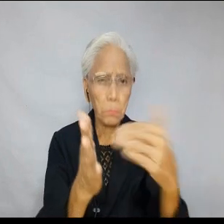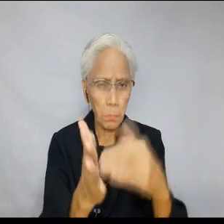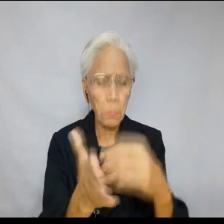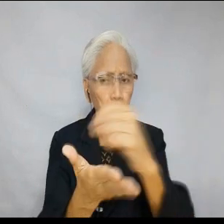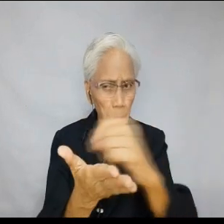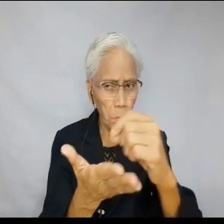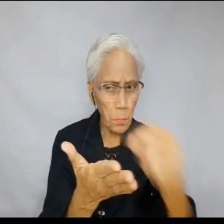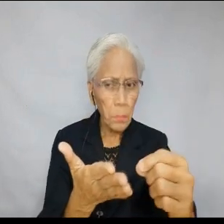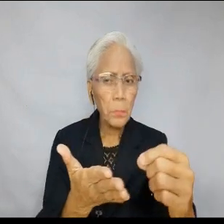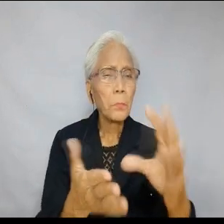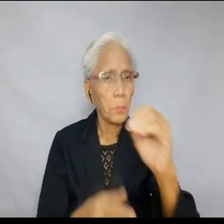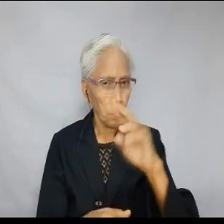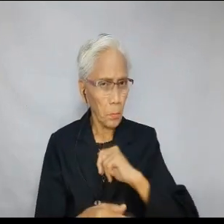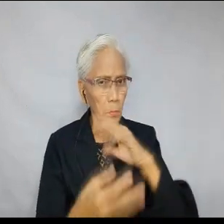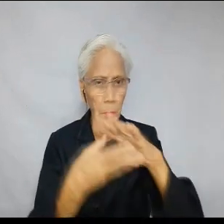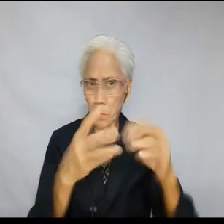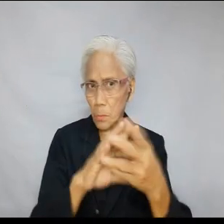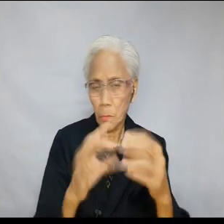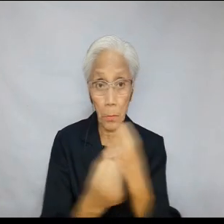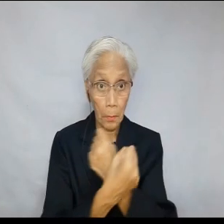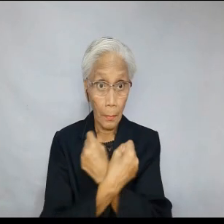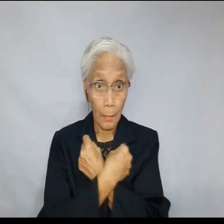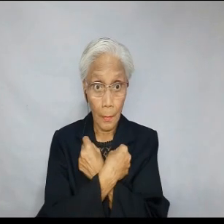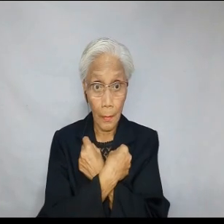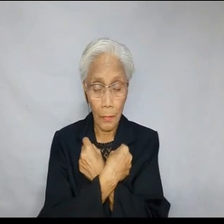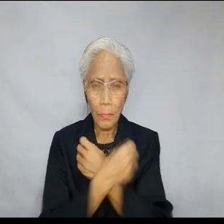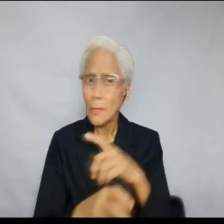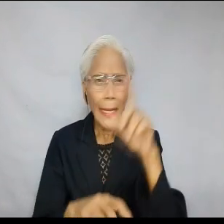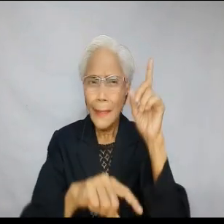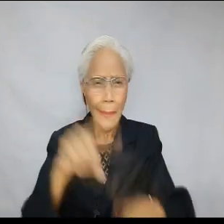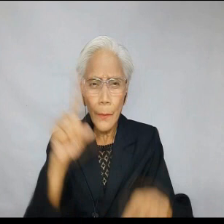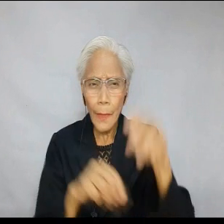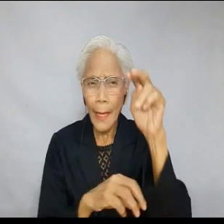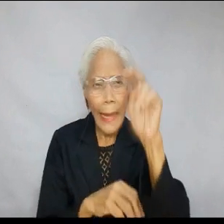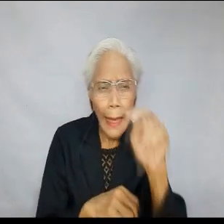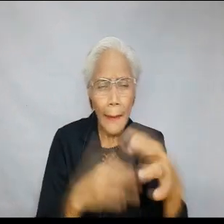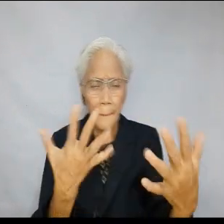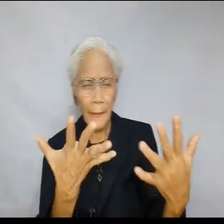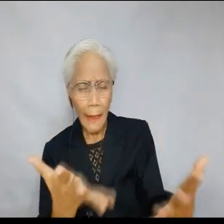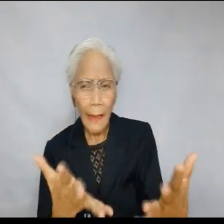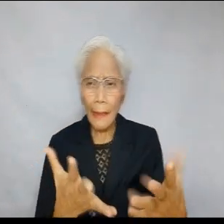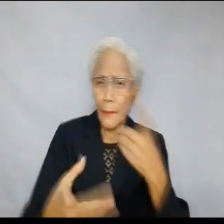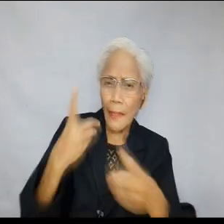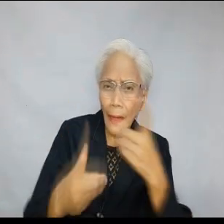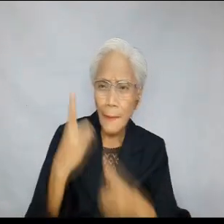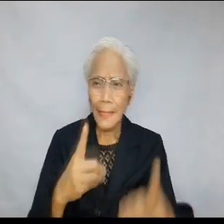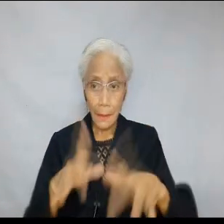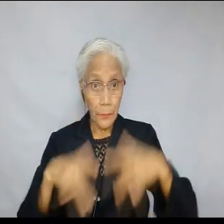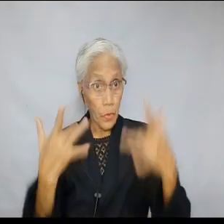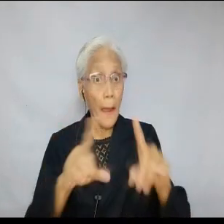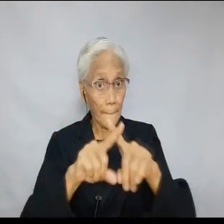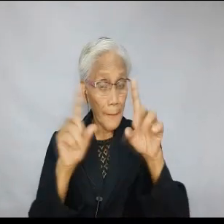own story of love. Hindi kailangang maging madrama sa buhay. Just put